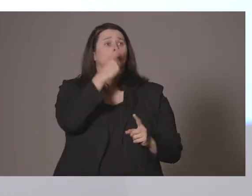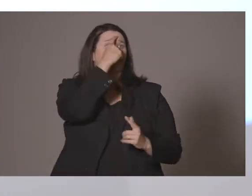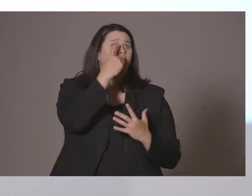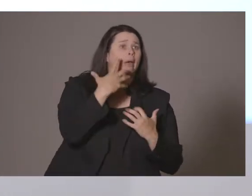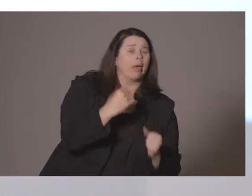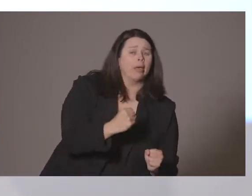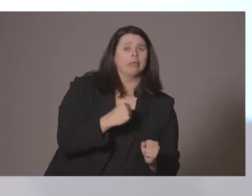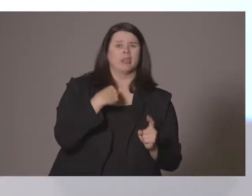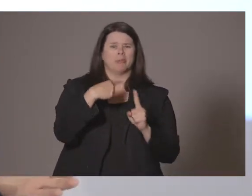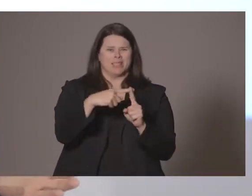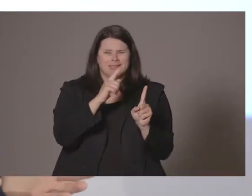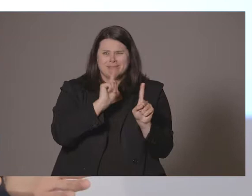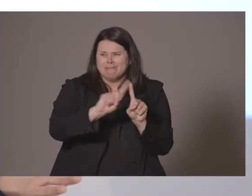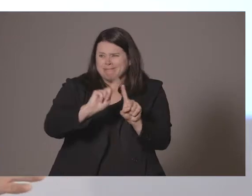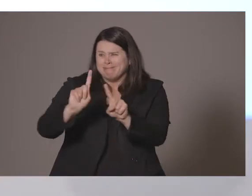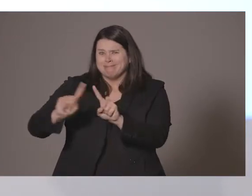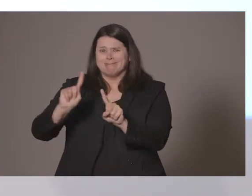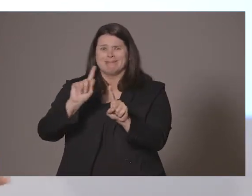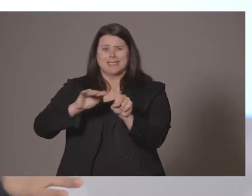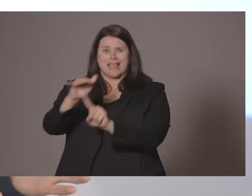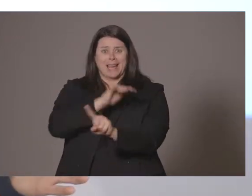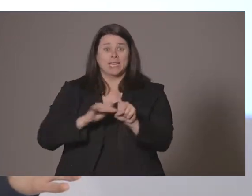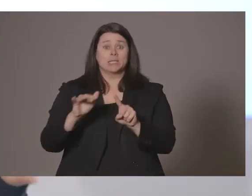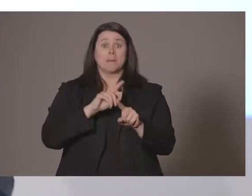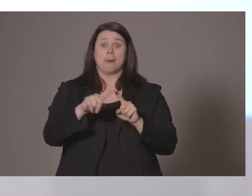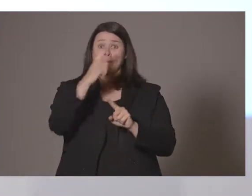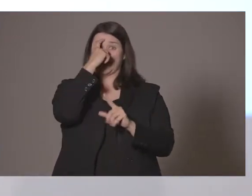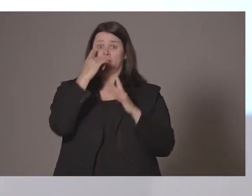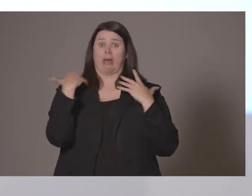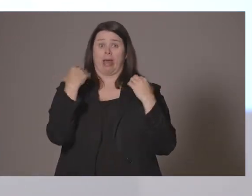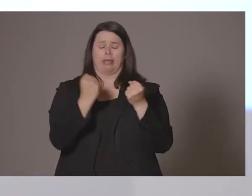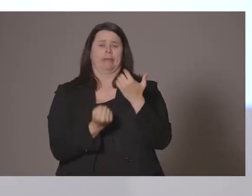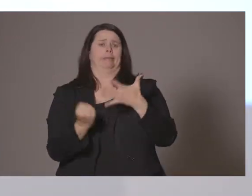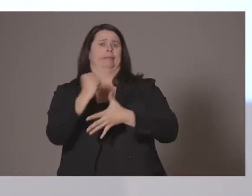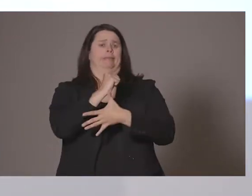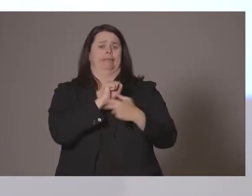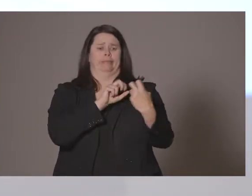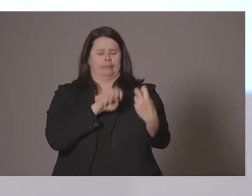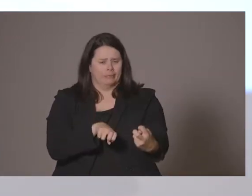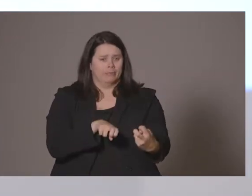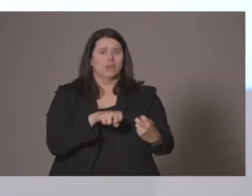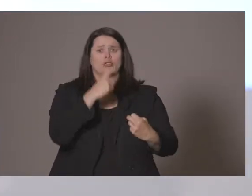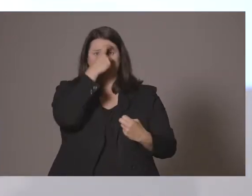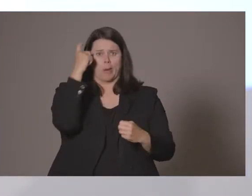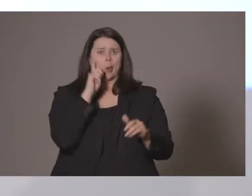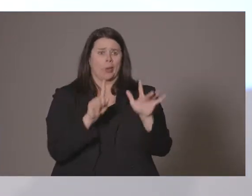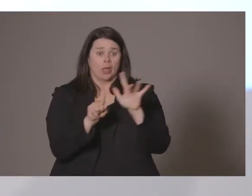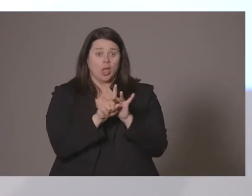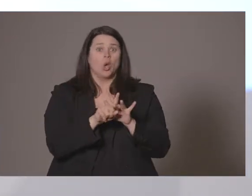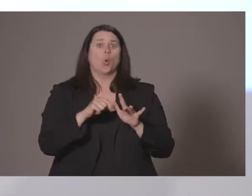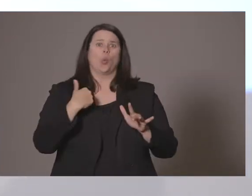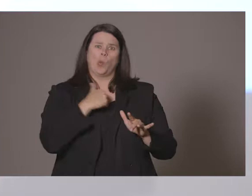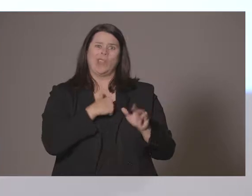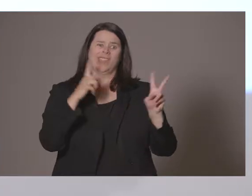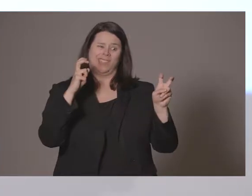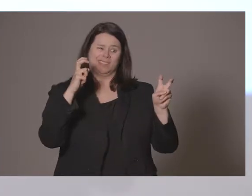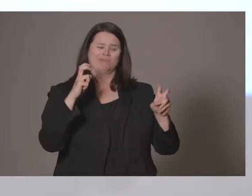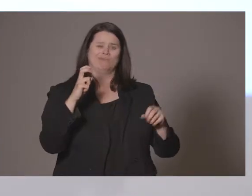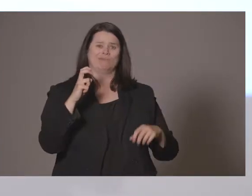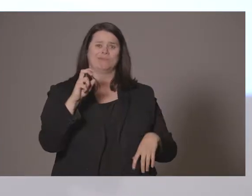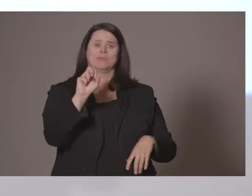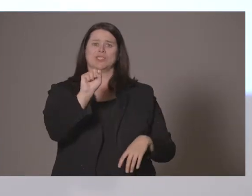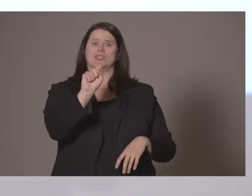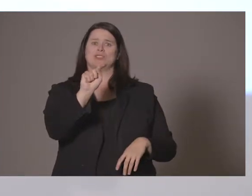saying, you're here to work on this, you're here to move through it. Yeah, we we stir the pot a little bit.